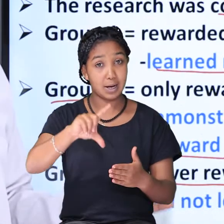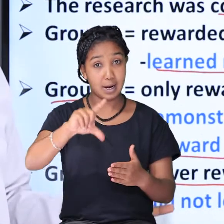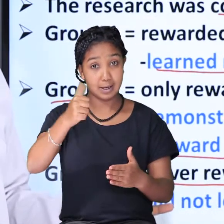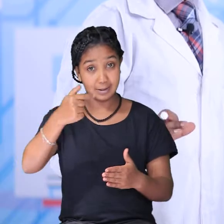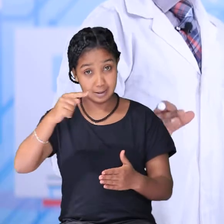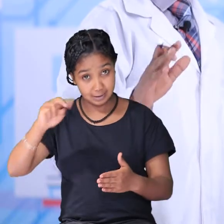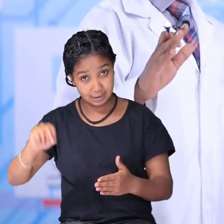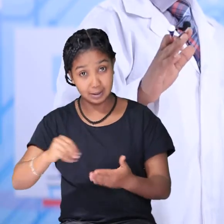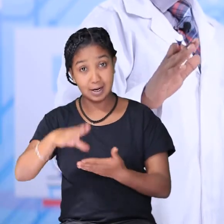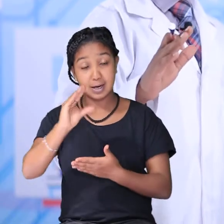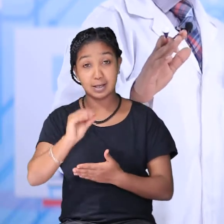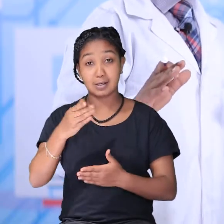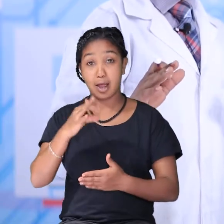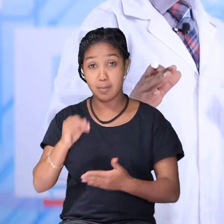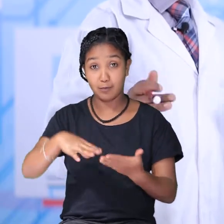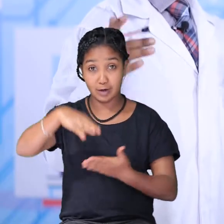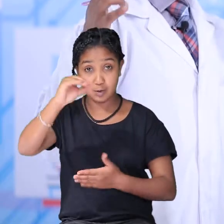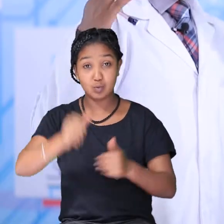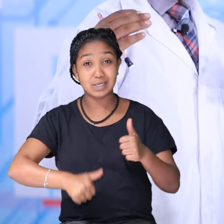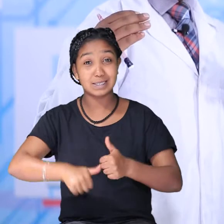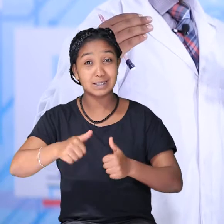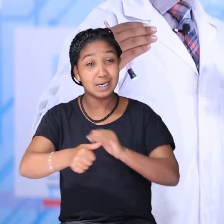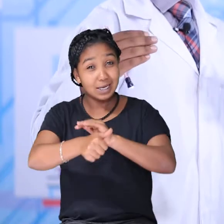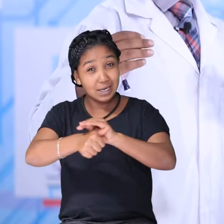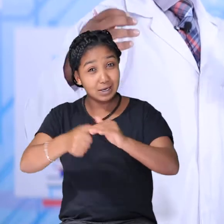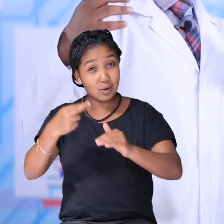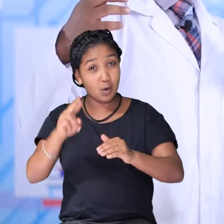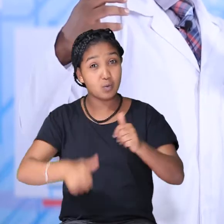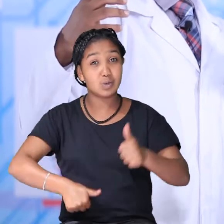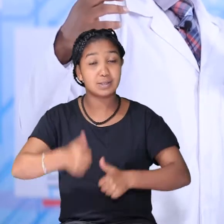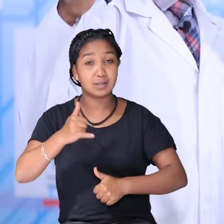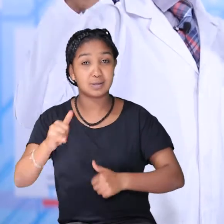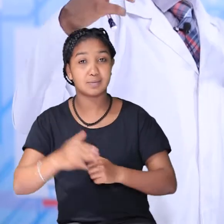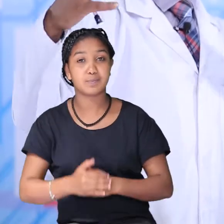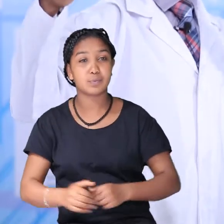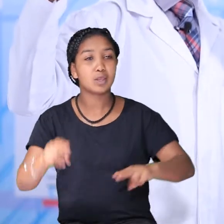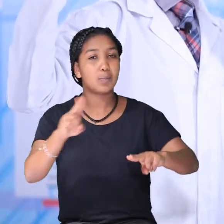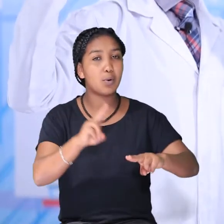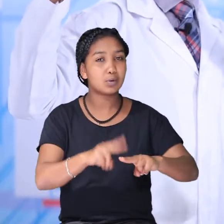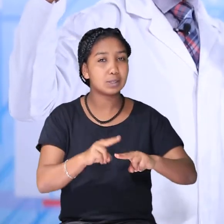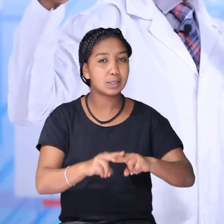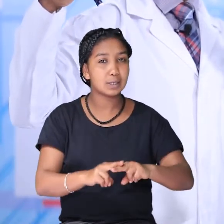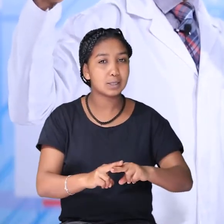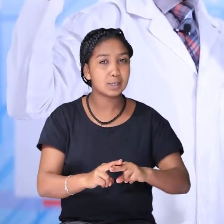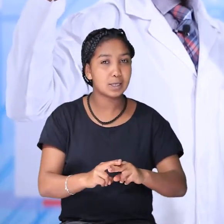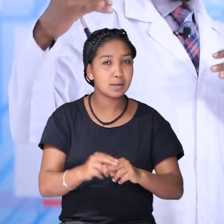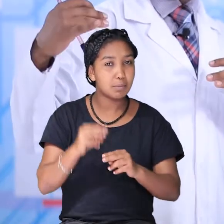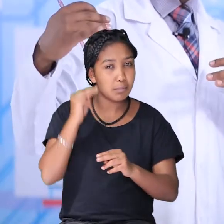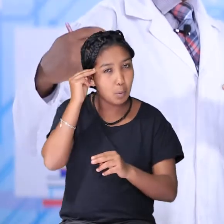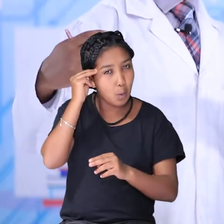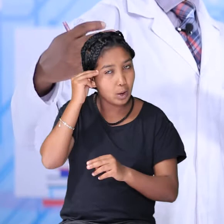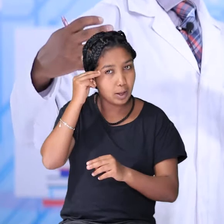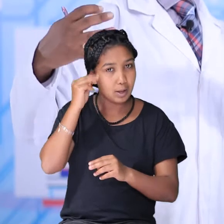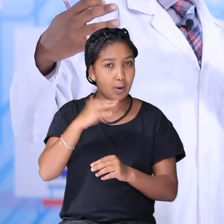learning, it's a type of learning which is hidden or which is put in a subconscious